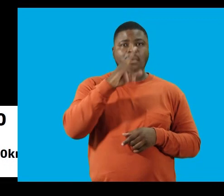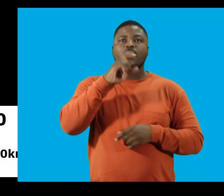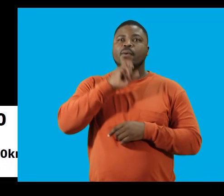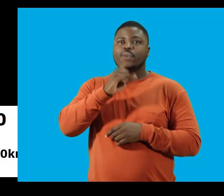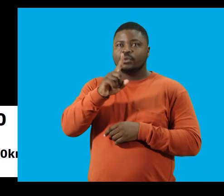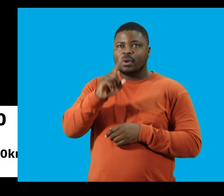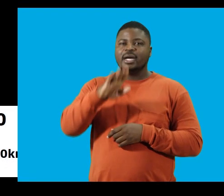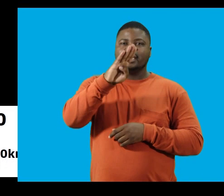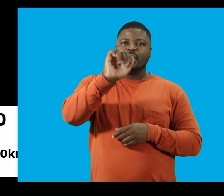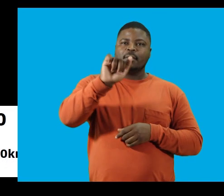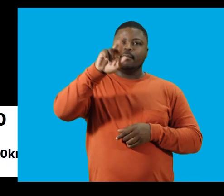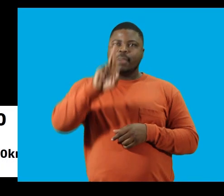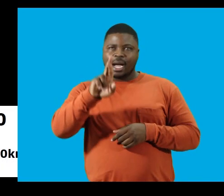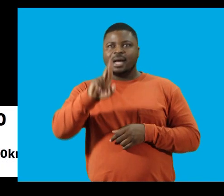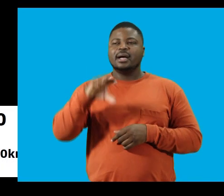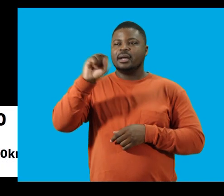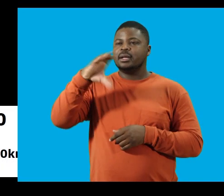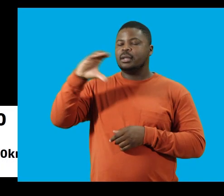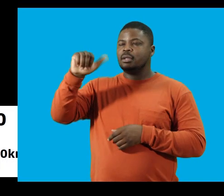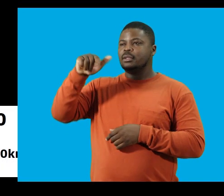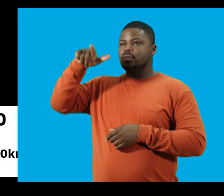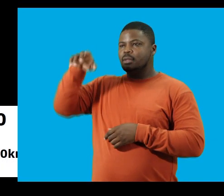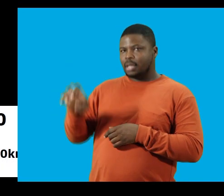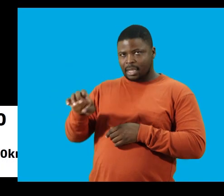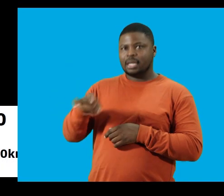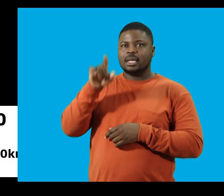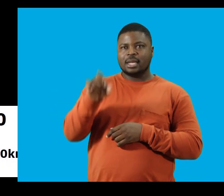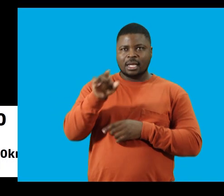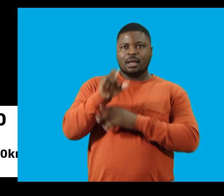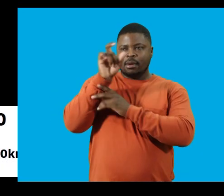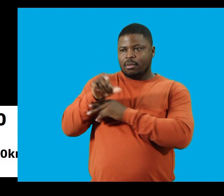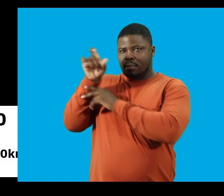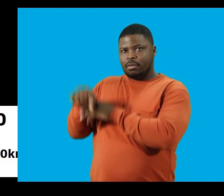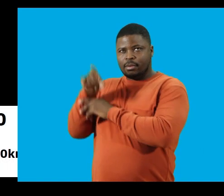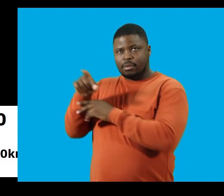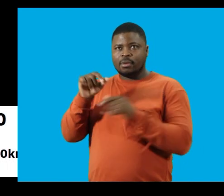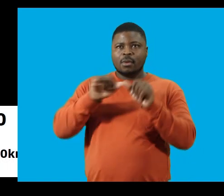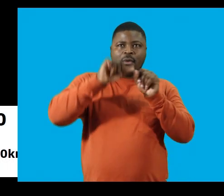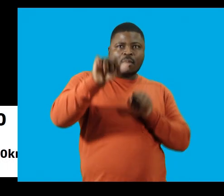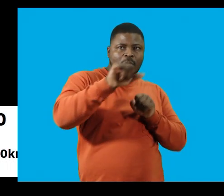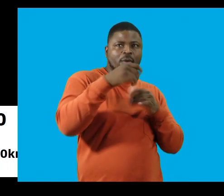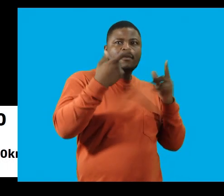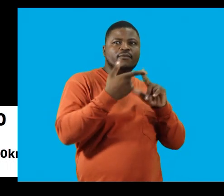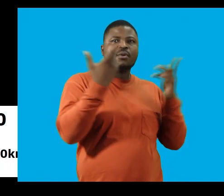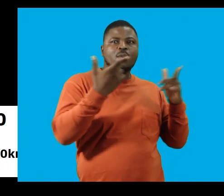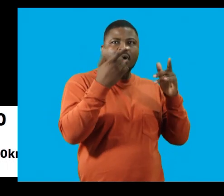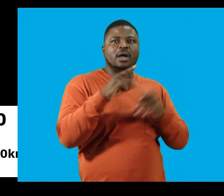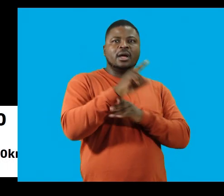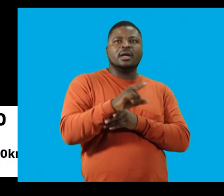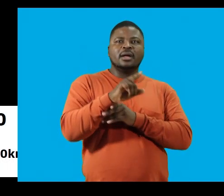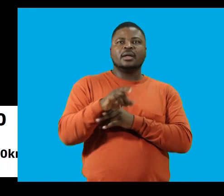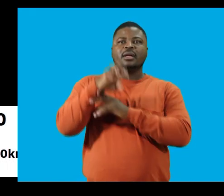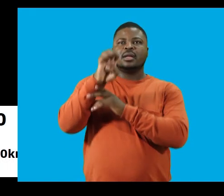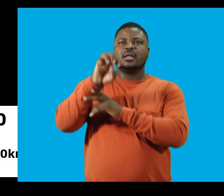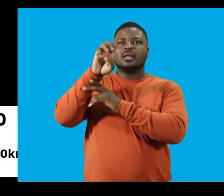Use the bar scale to calculate the actual distance from Ermelo to Mzini.